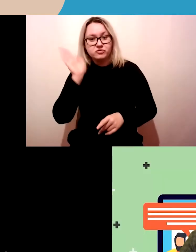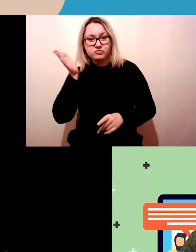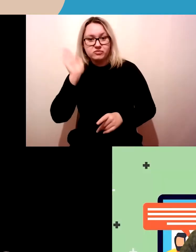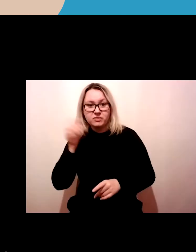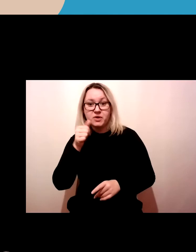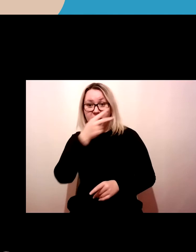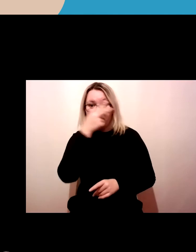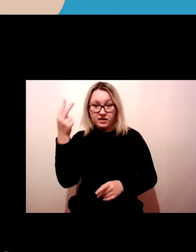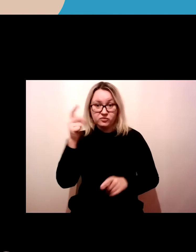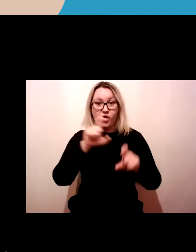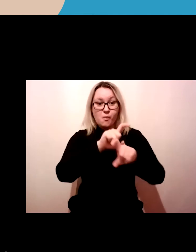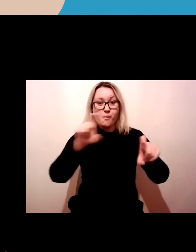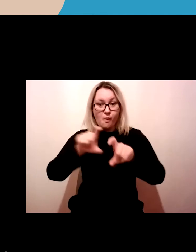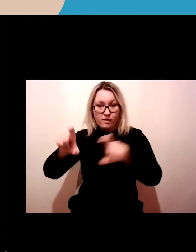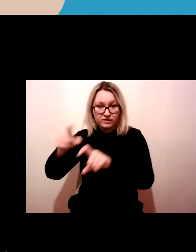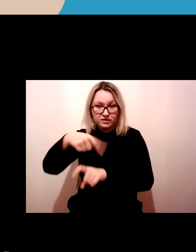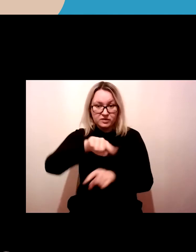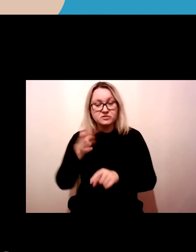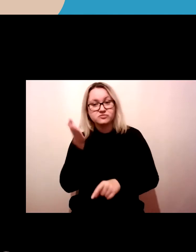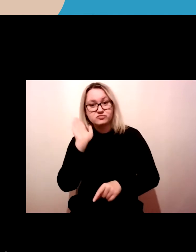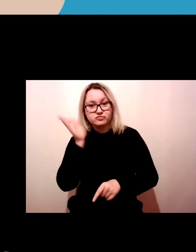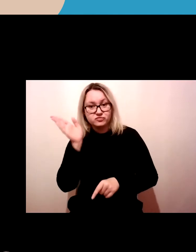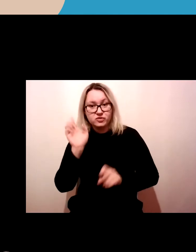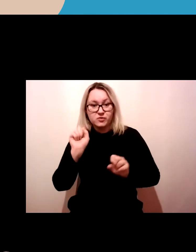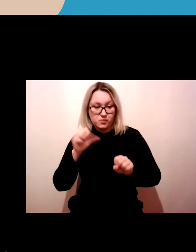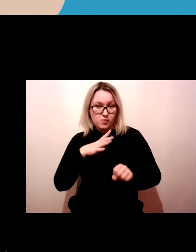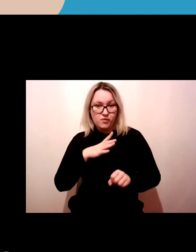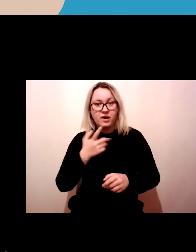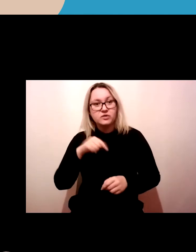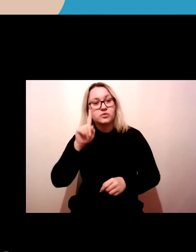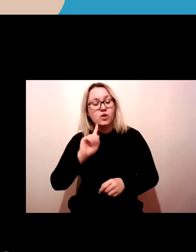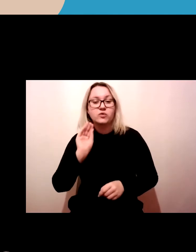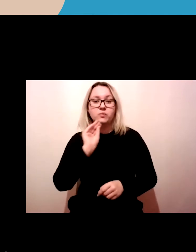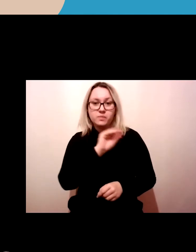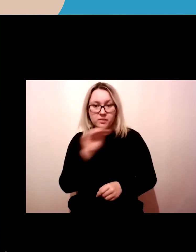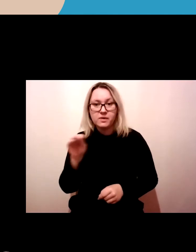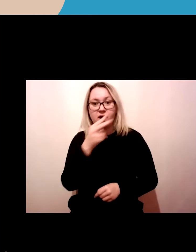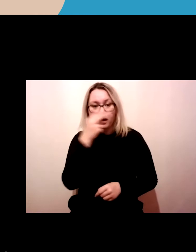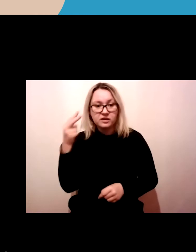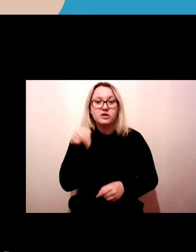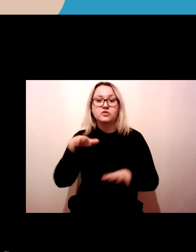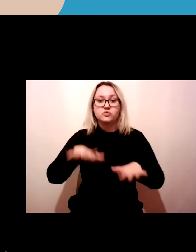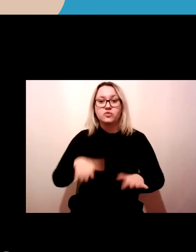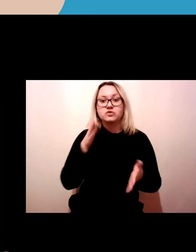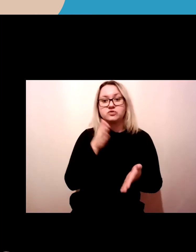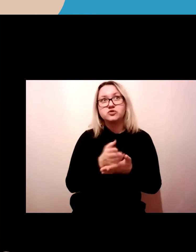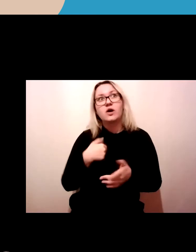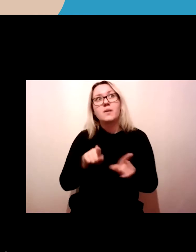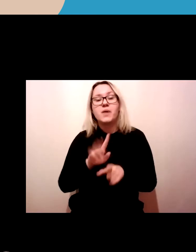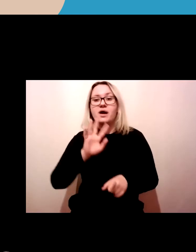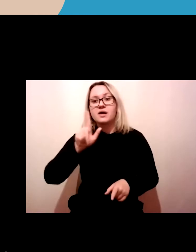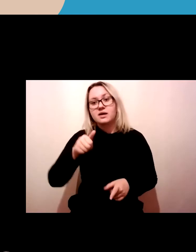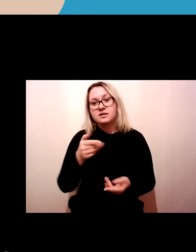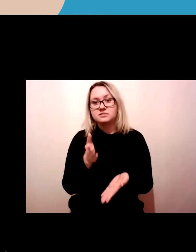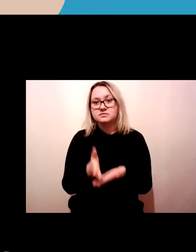Lietuvos mokyklose. I would like to share my Visiems experience primint, how kad we Lietuvoje vis did dar training at galioja schools. I would toks like to remind you keistas